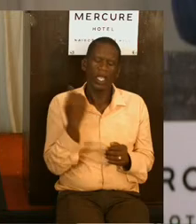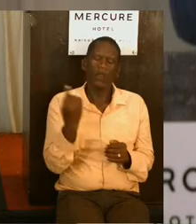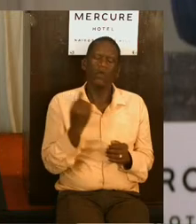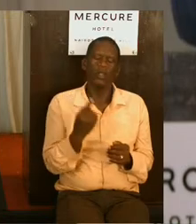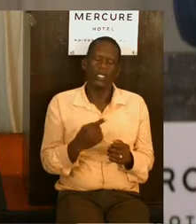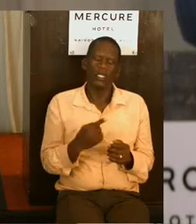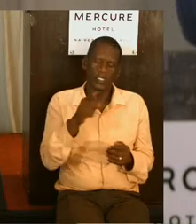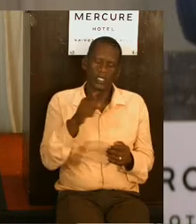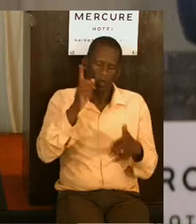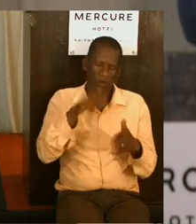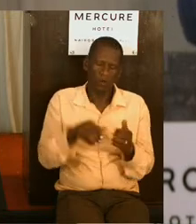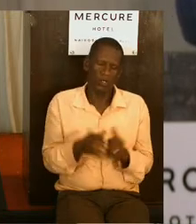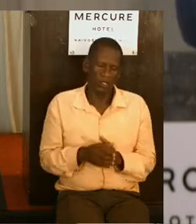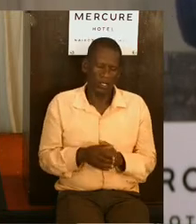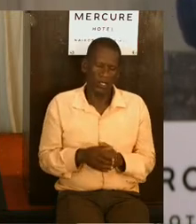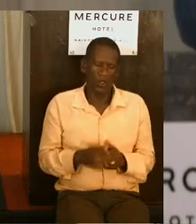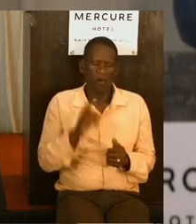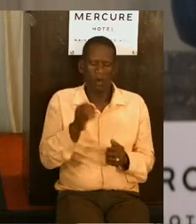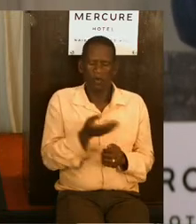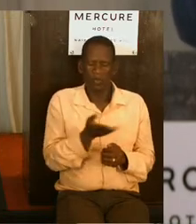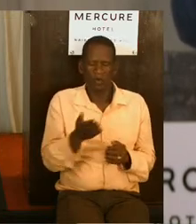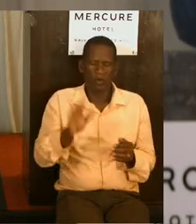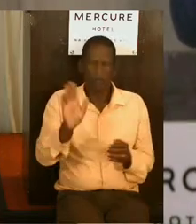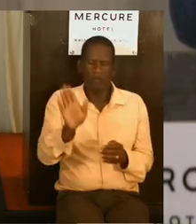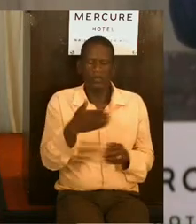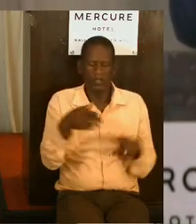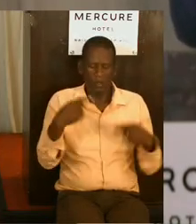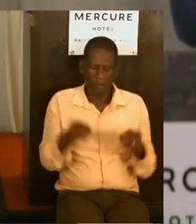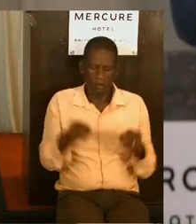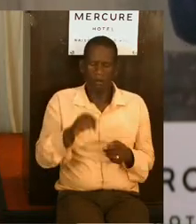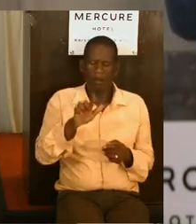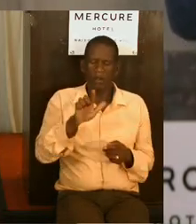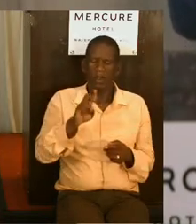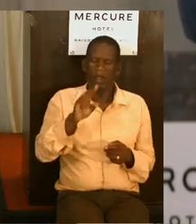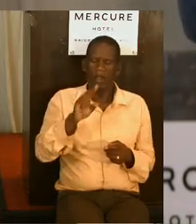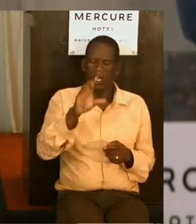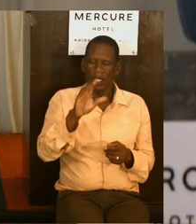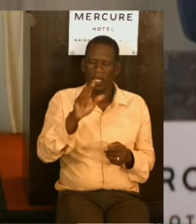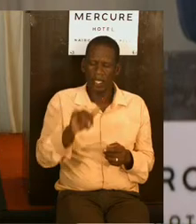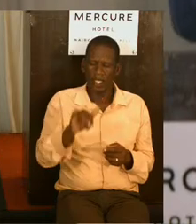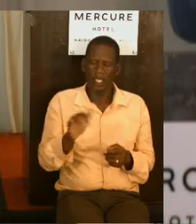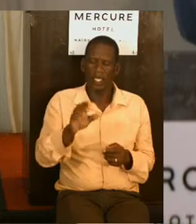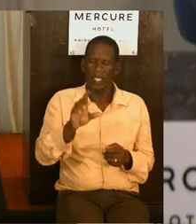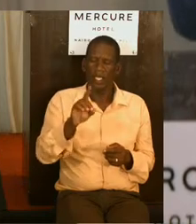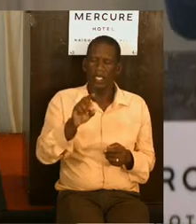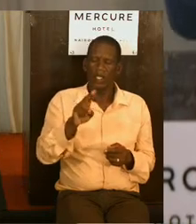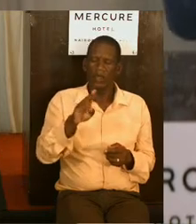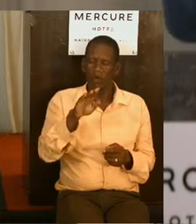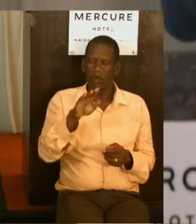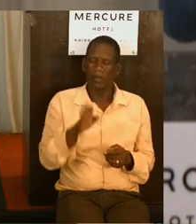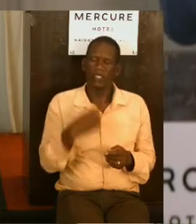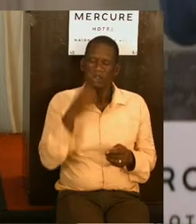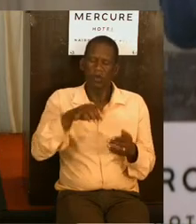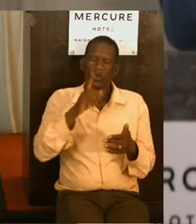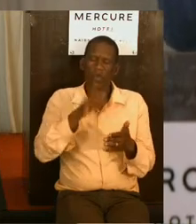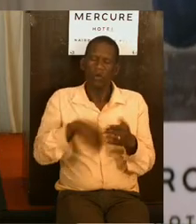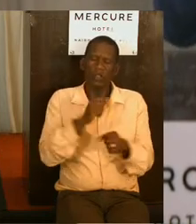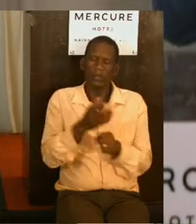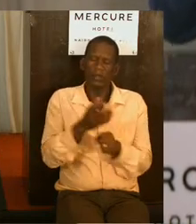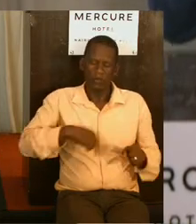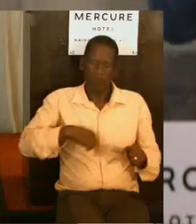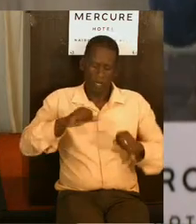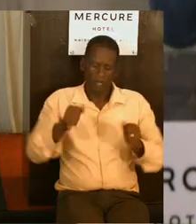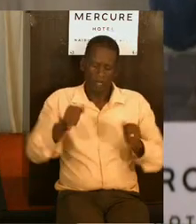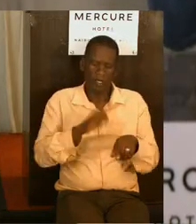re-state what at one of these musicians Lucky Dube is the one who's asking his songs what makes you feel happy